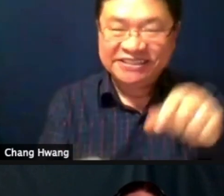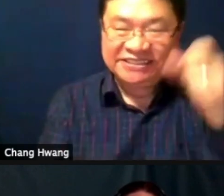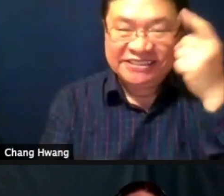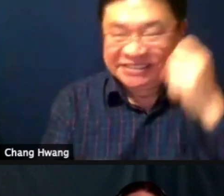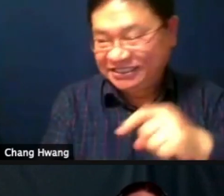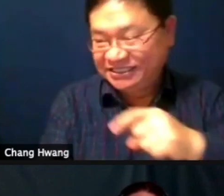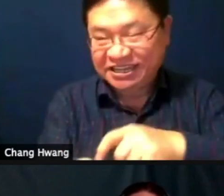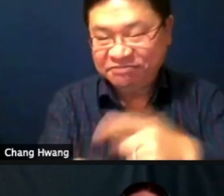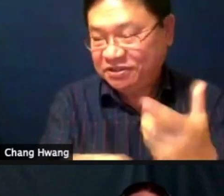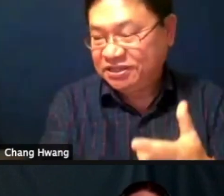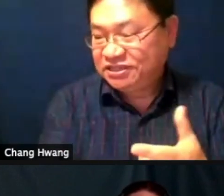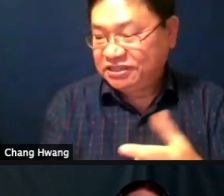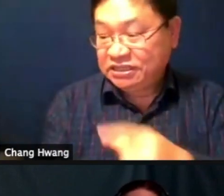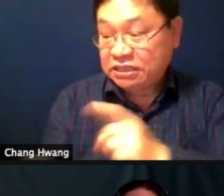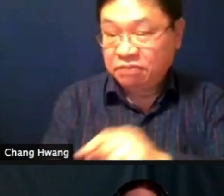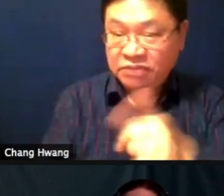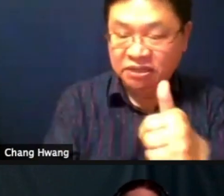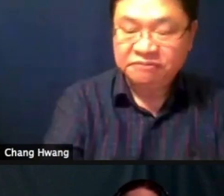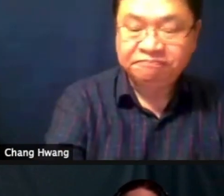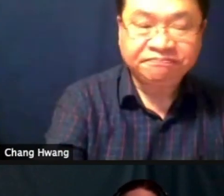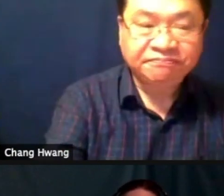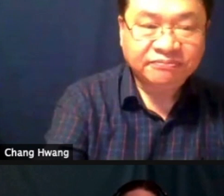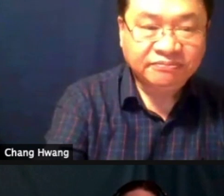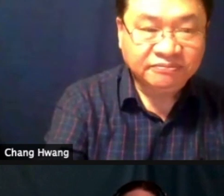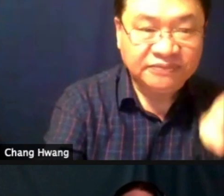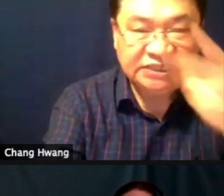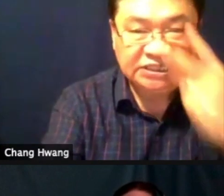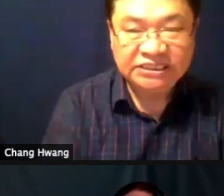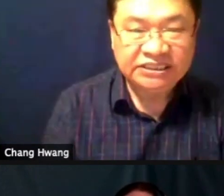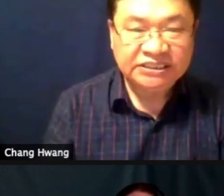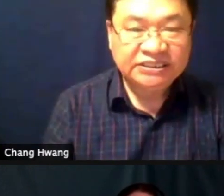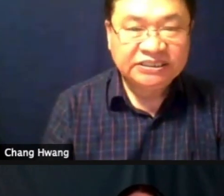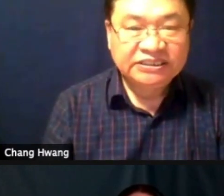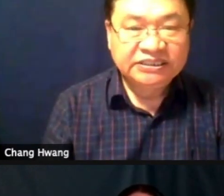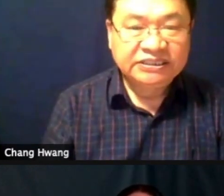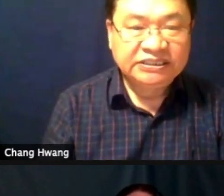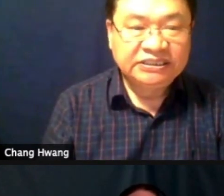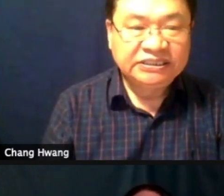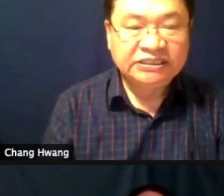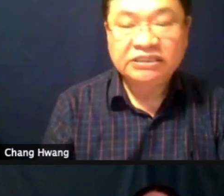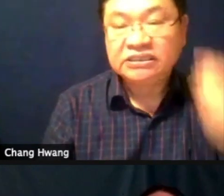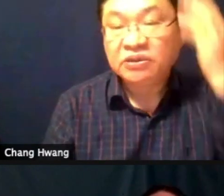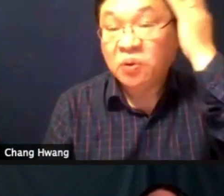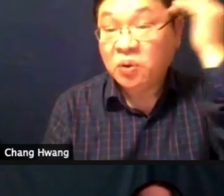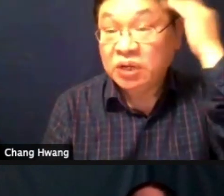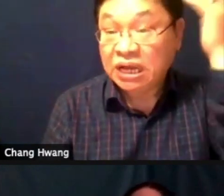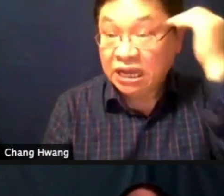This is a different written system. It looks far more unknown, a little more alien, maybe more